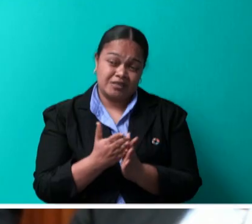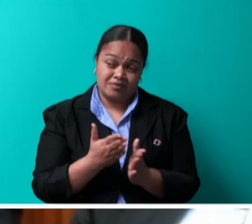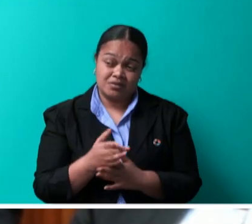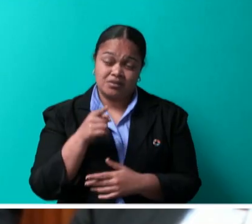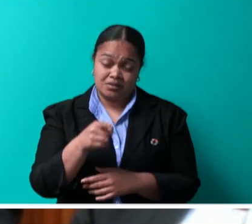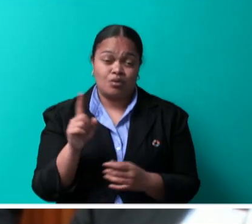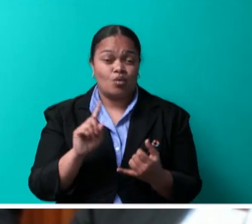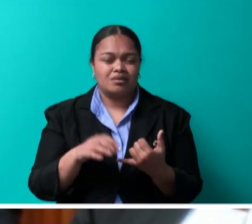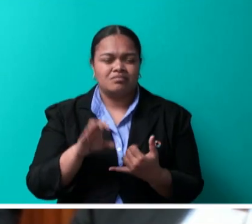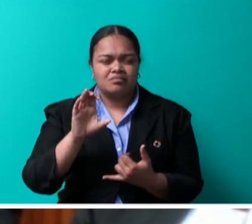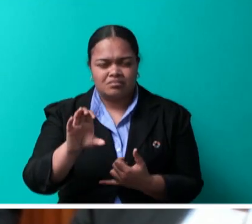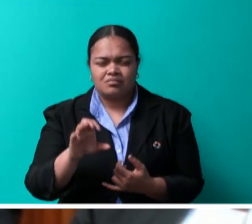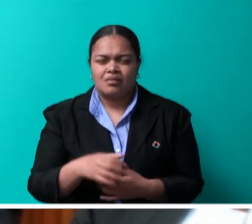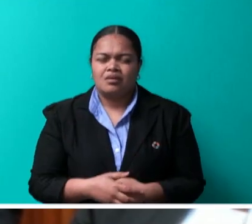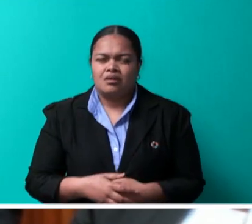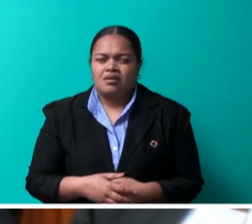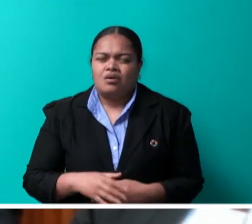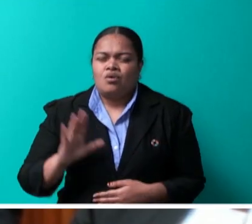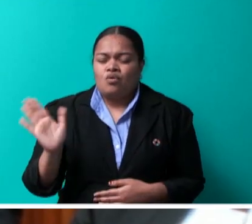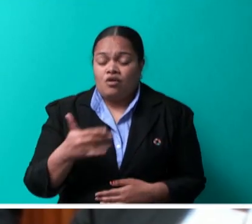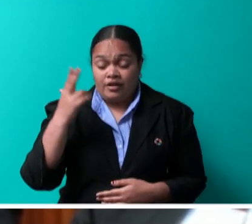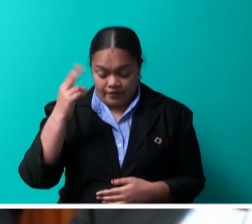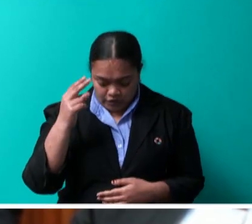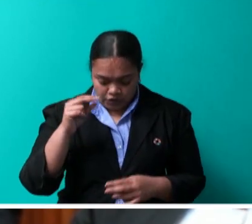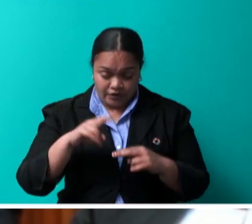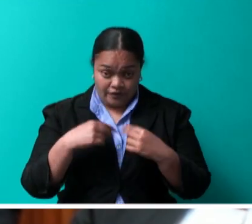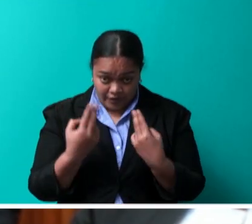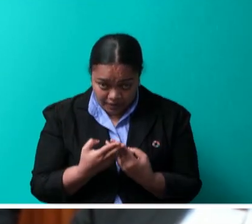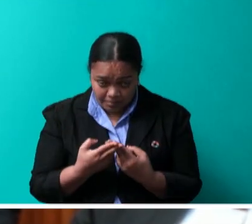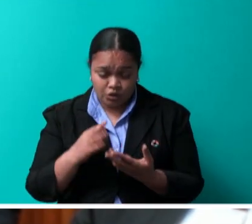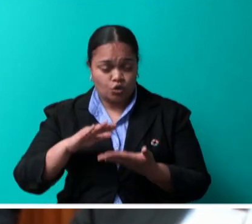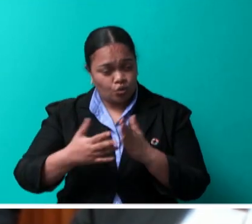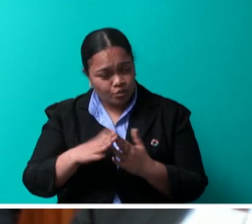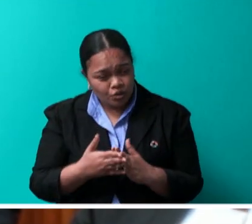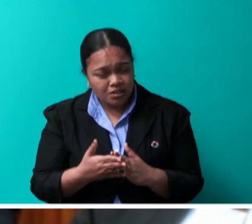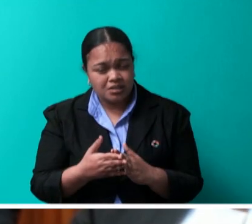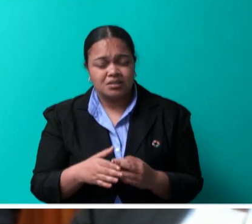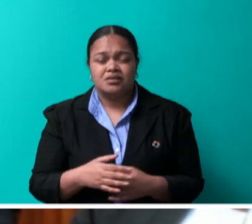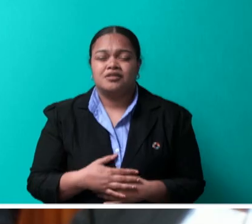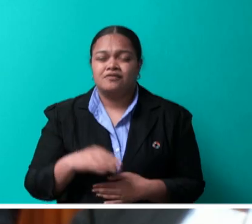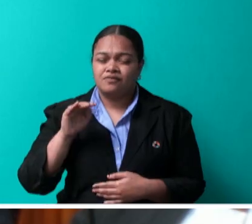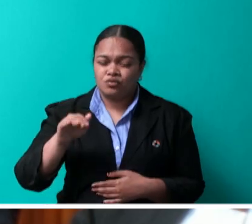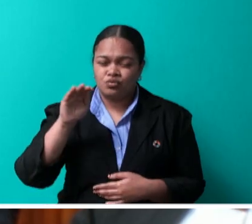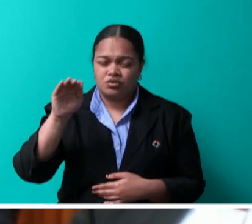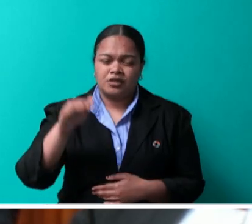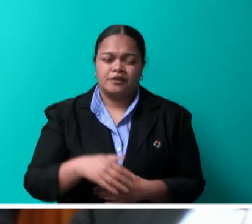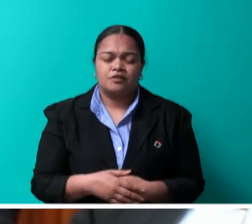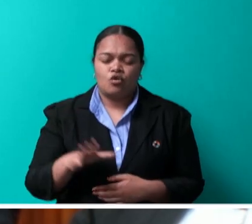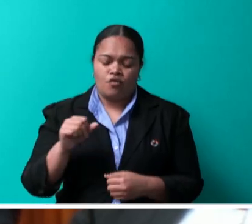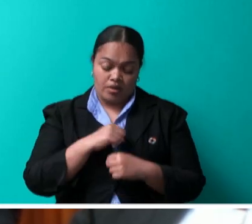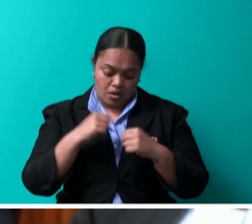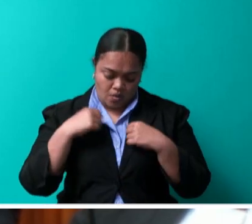is an investment in every Fijian family, every community, and the future health security of our